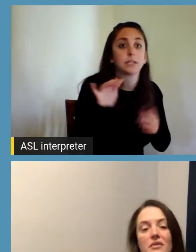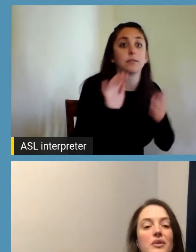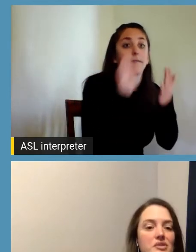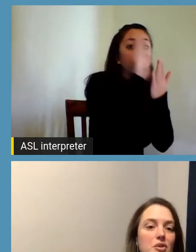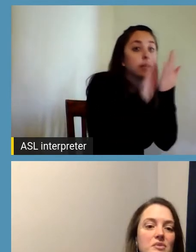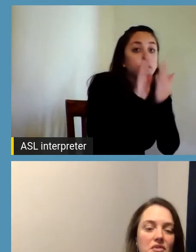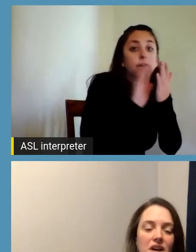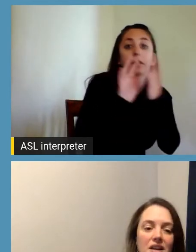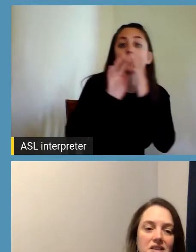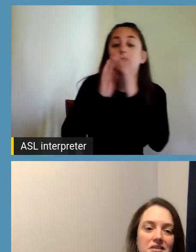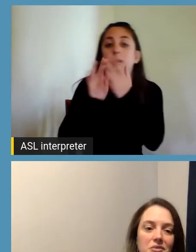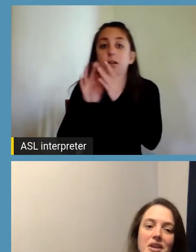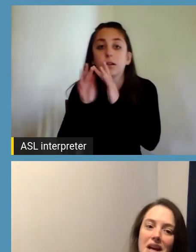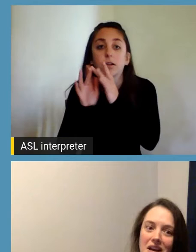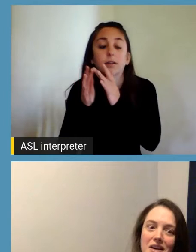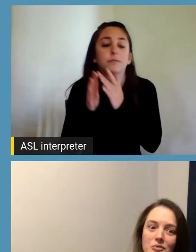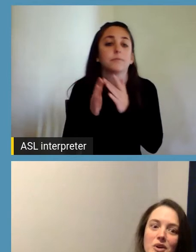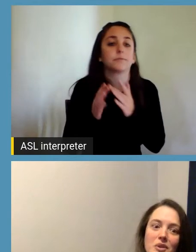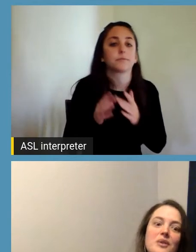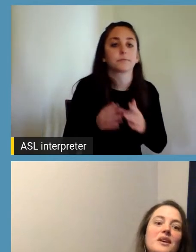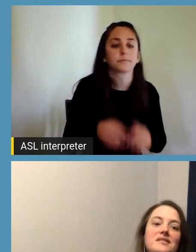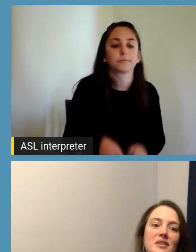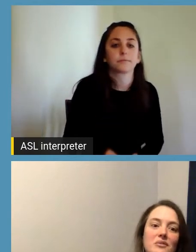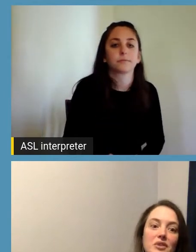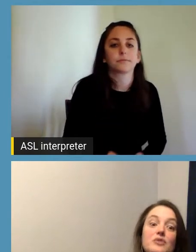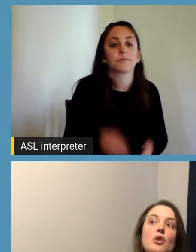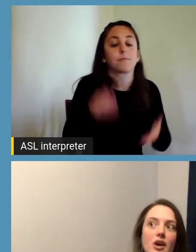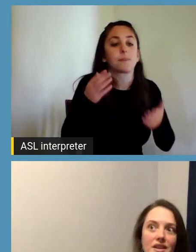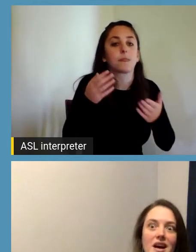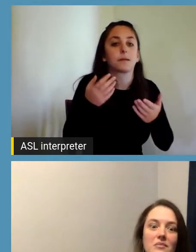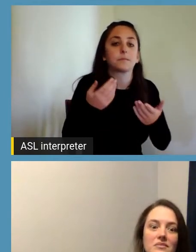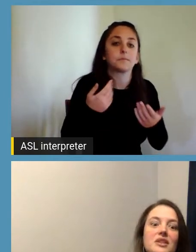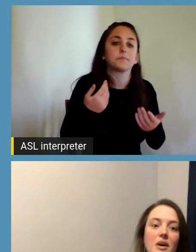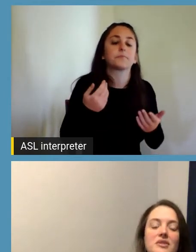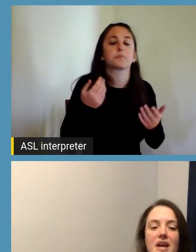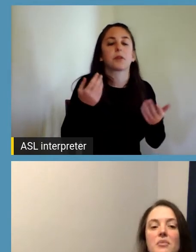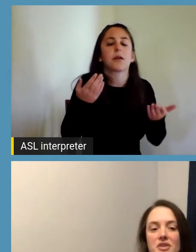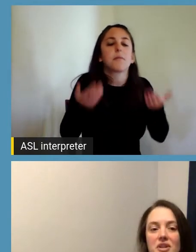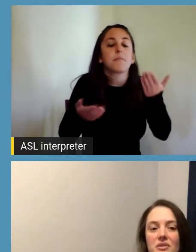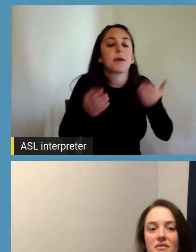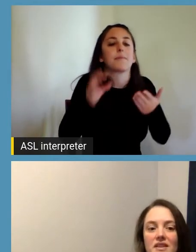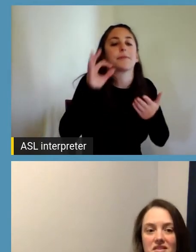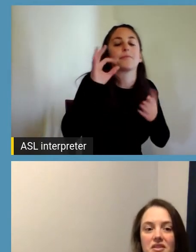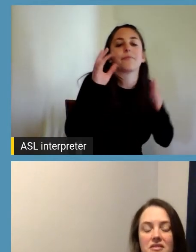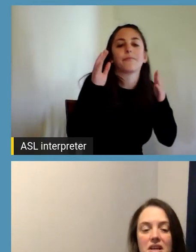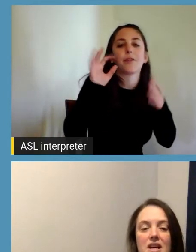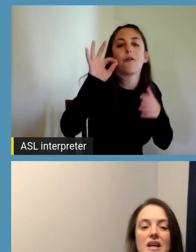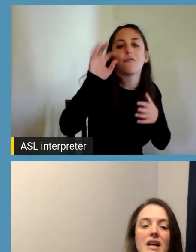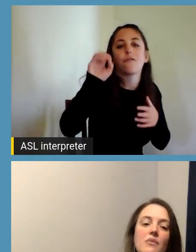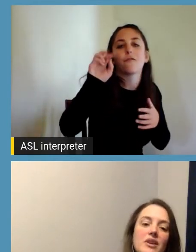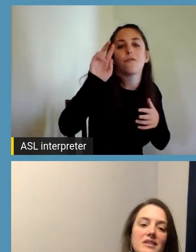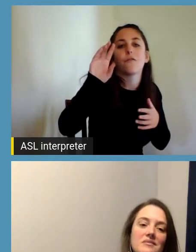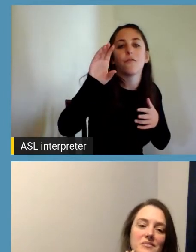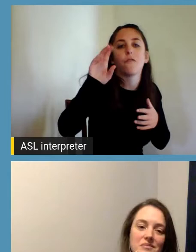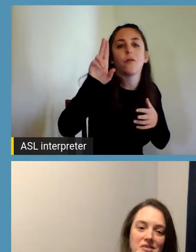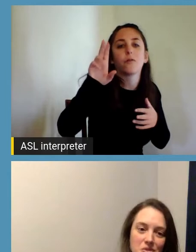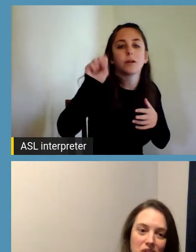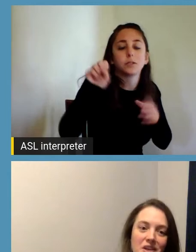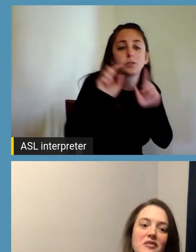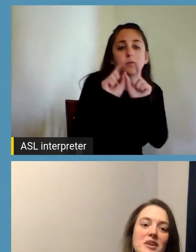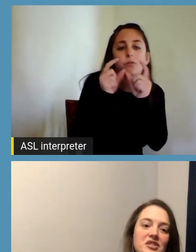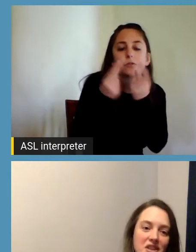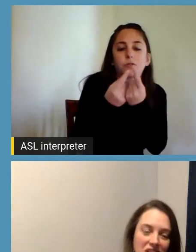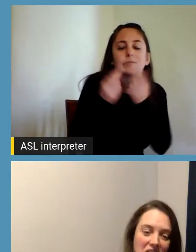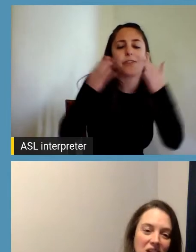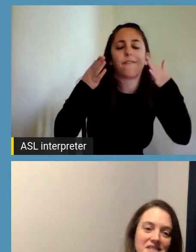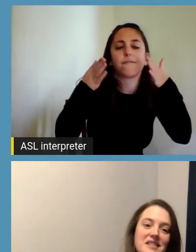consider doing focus groups for that to really get at what are the things that are really drawing them to come to that particular festival. And we store